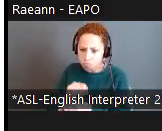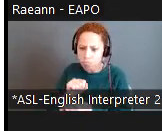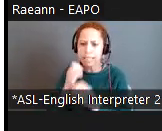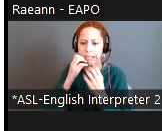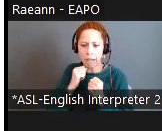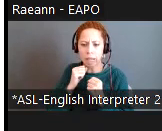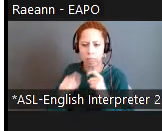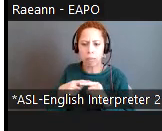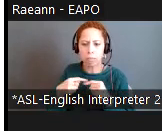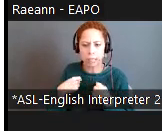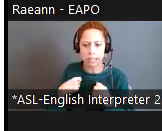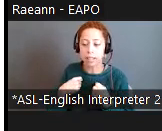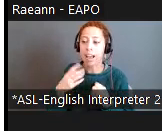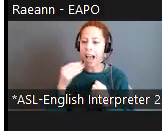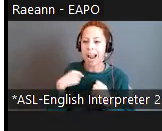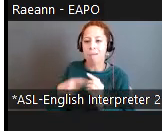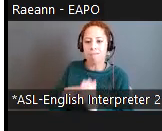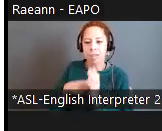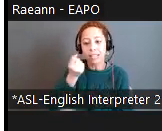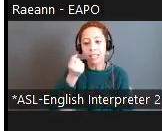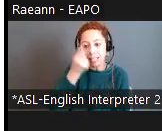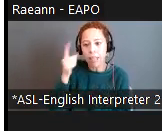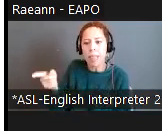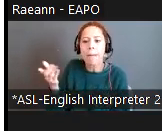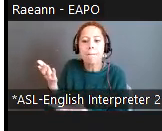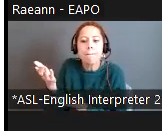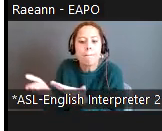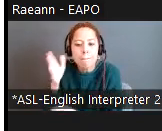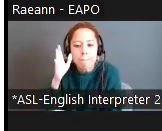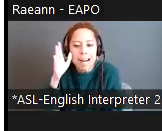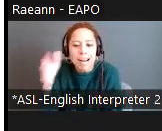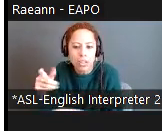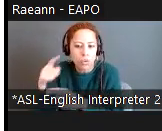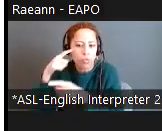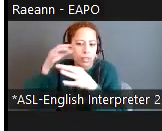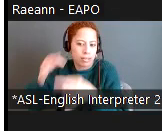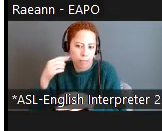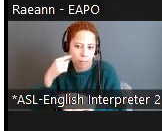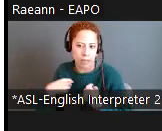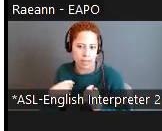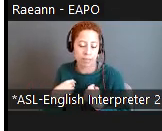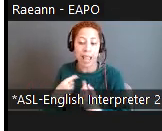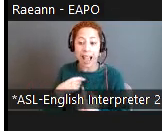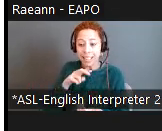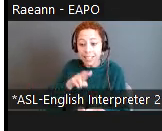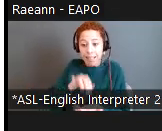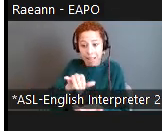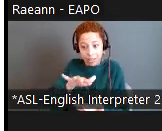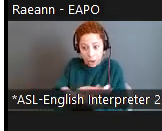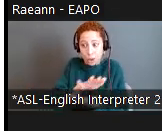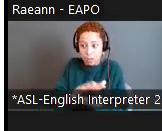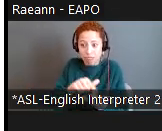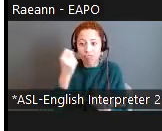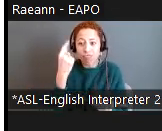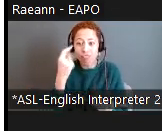make decisions for you. And that's a key word, they might have to. Because even though you're signing this document, it might never actually